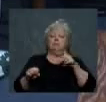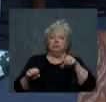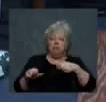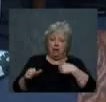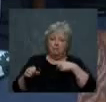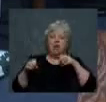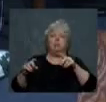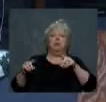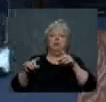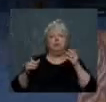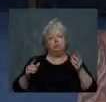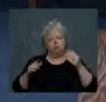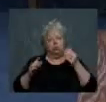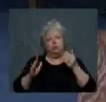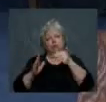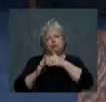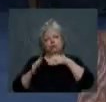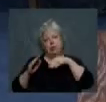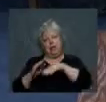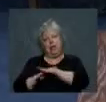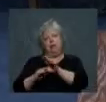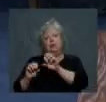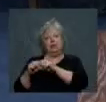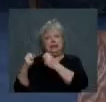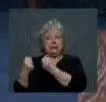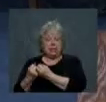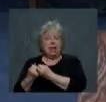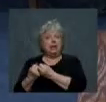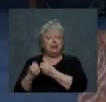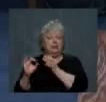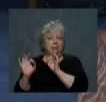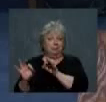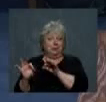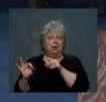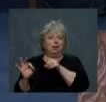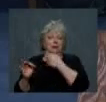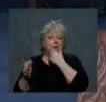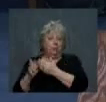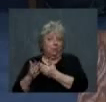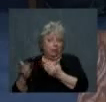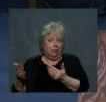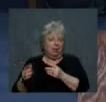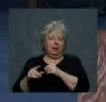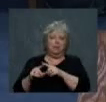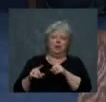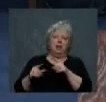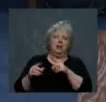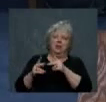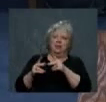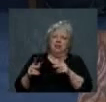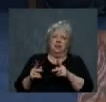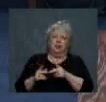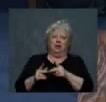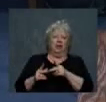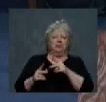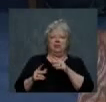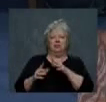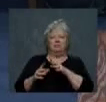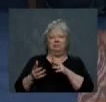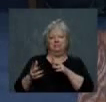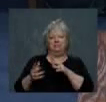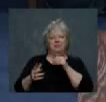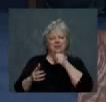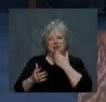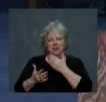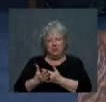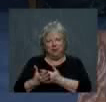And I think this is a good thing. I just don't think the location is good. It's too much